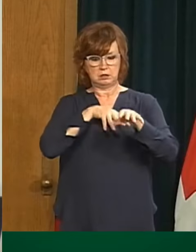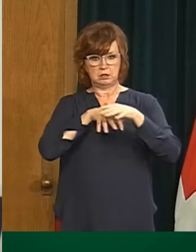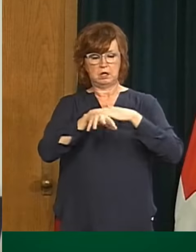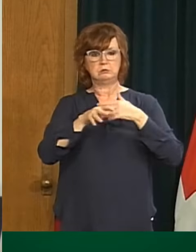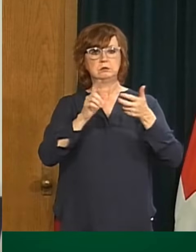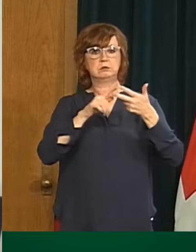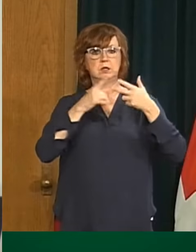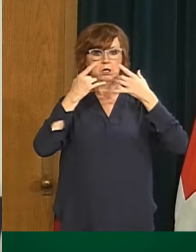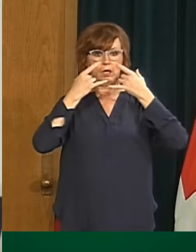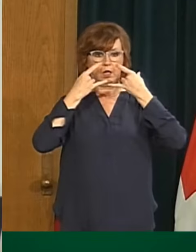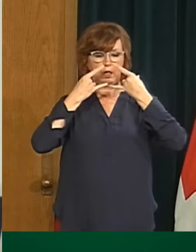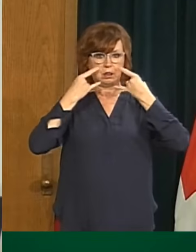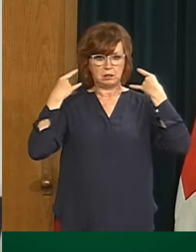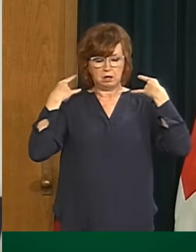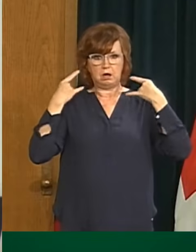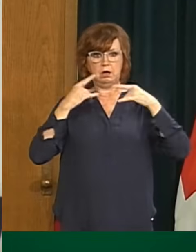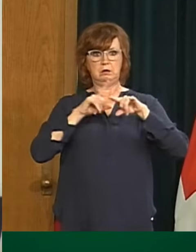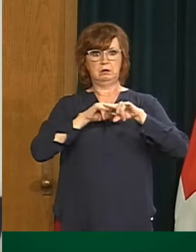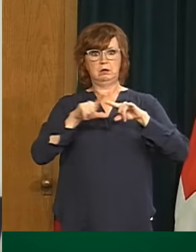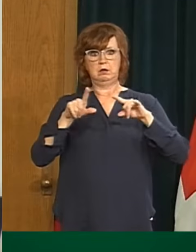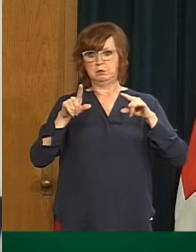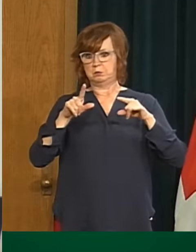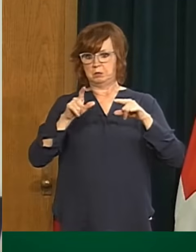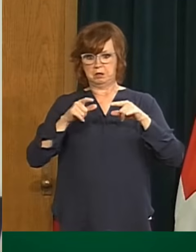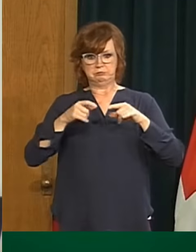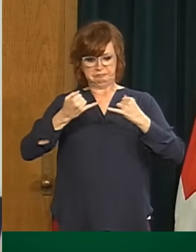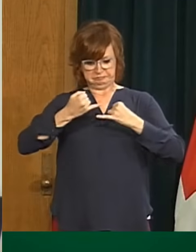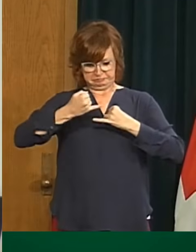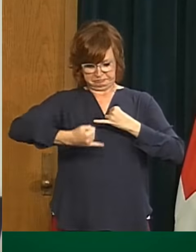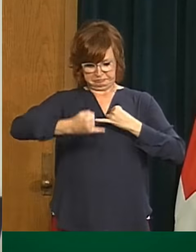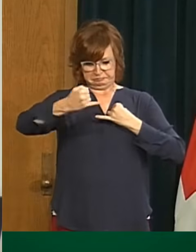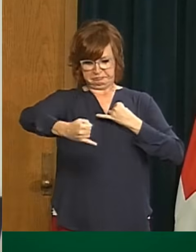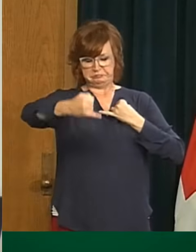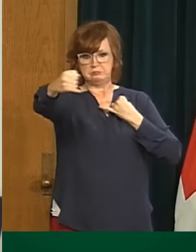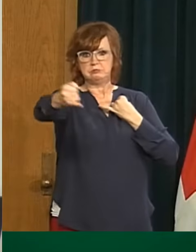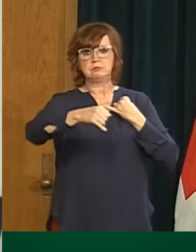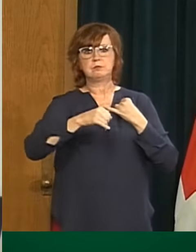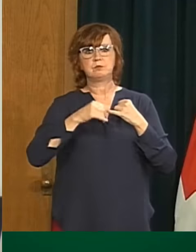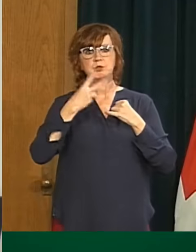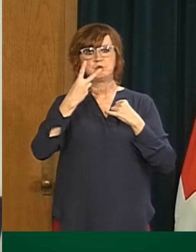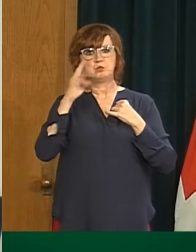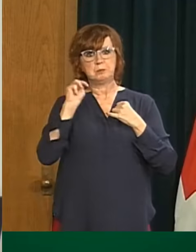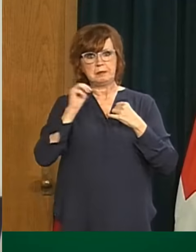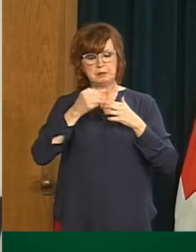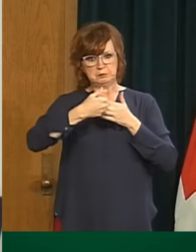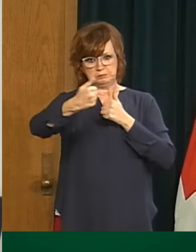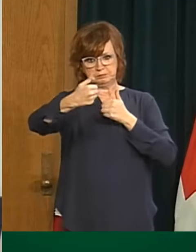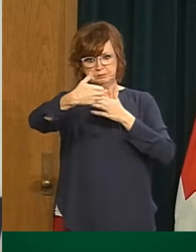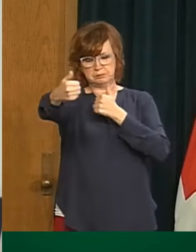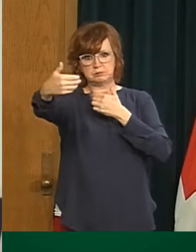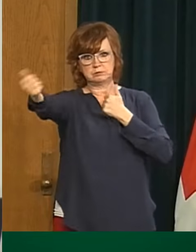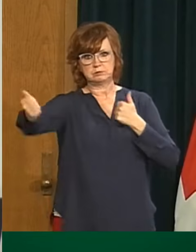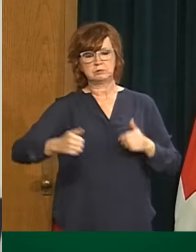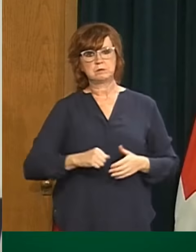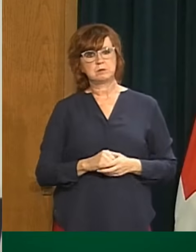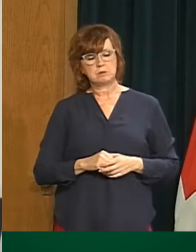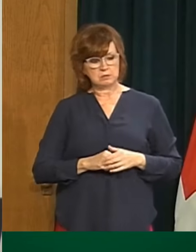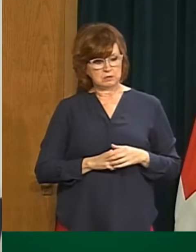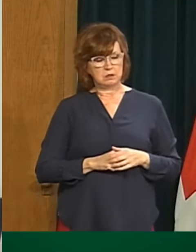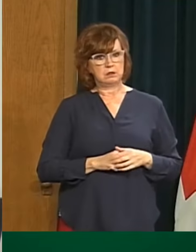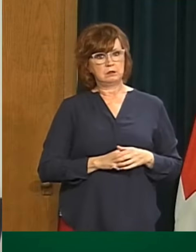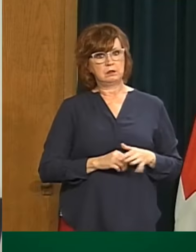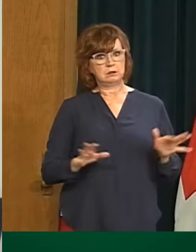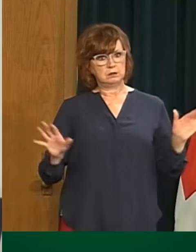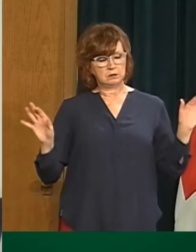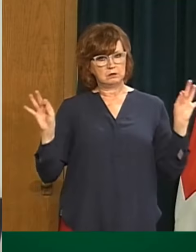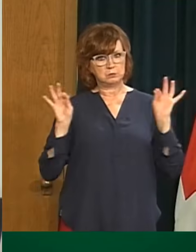before reopening how they would do that and learn from the successful experience of other essential workplaces. And that is